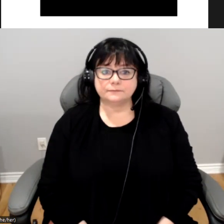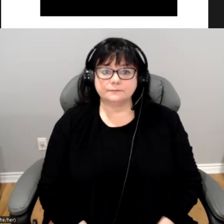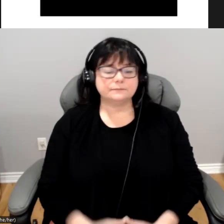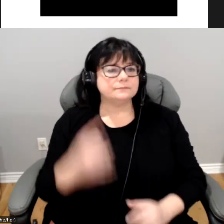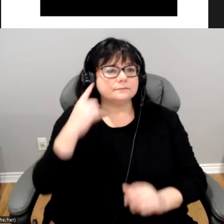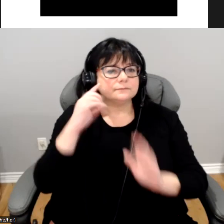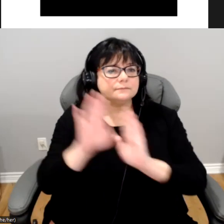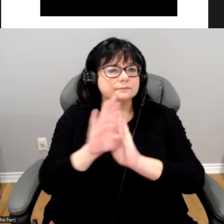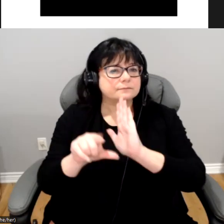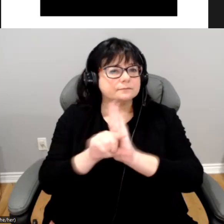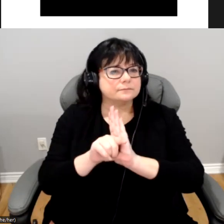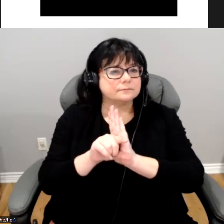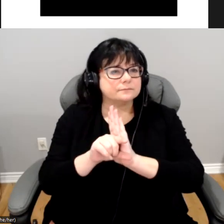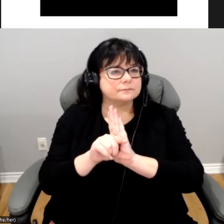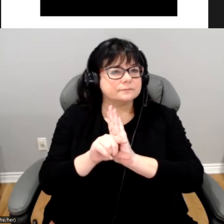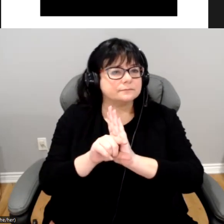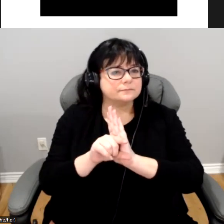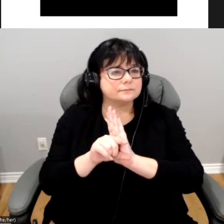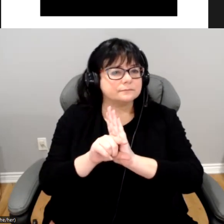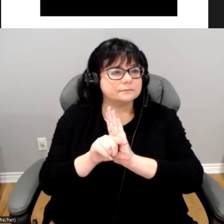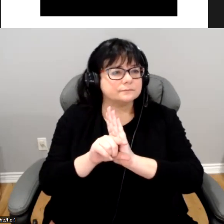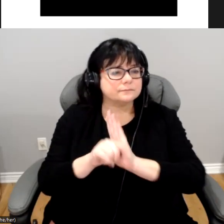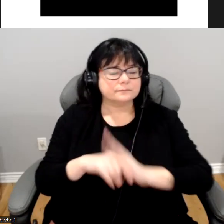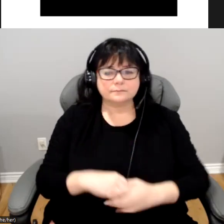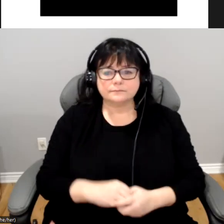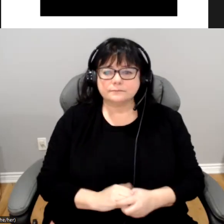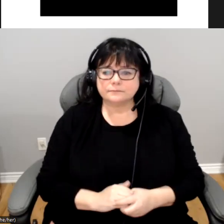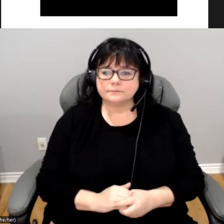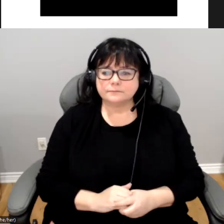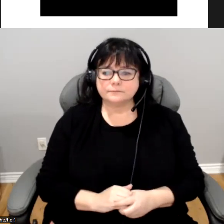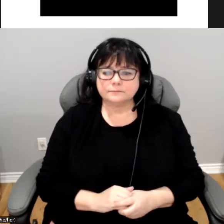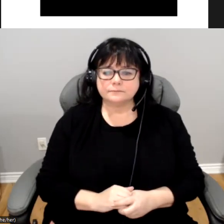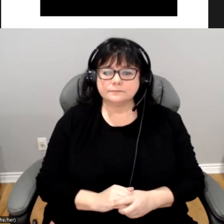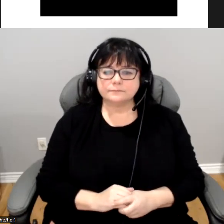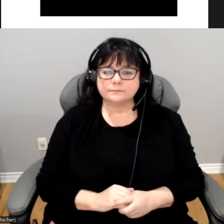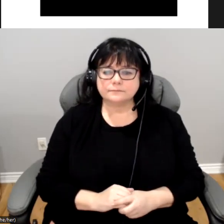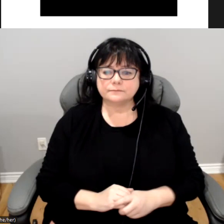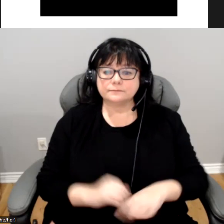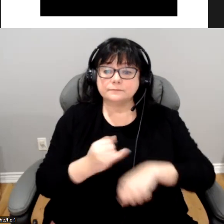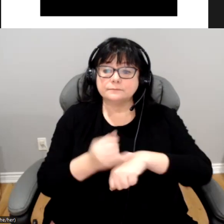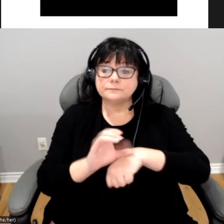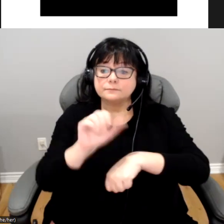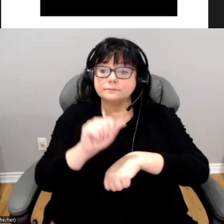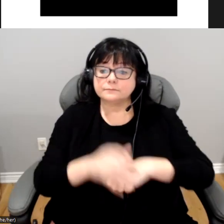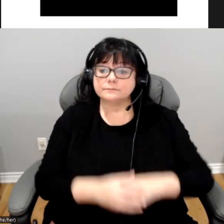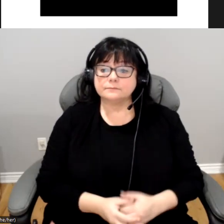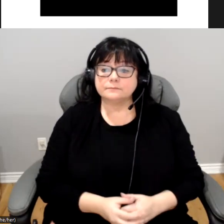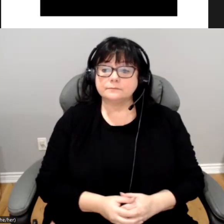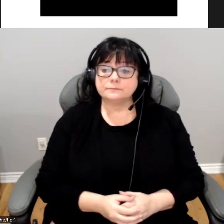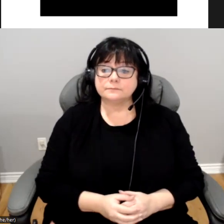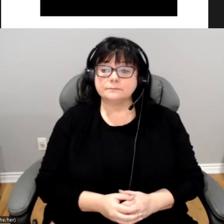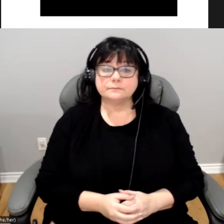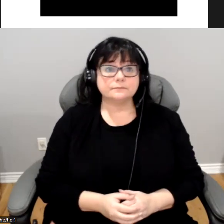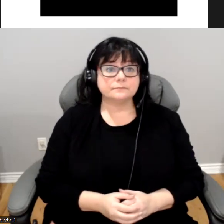in itself. Yes, we have to make a lesson plan for it. What do you mean? So Sarah was like, Jessica,